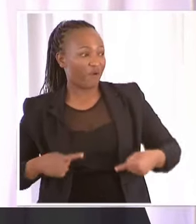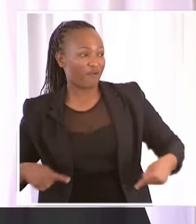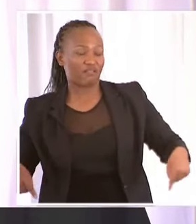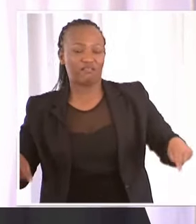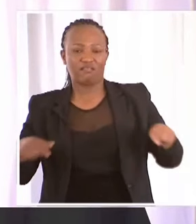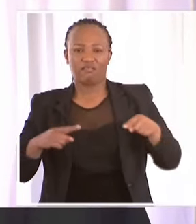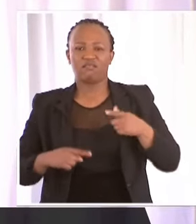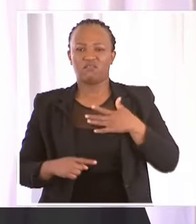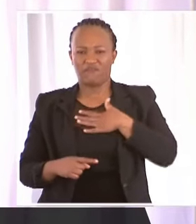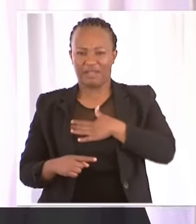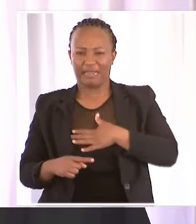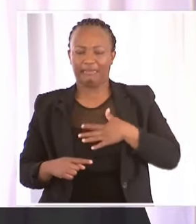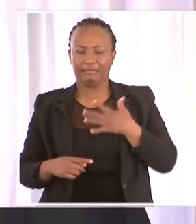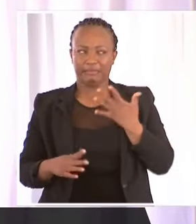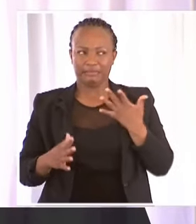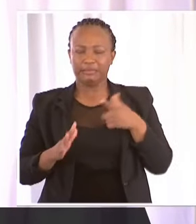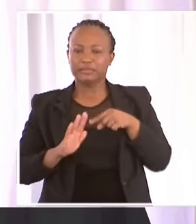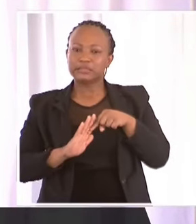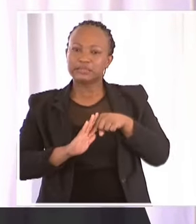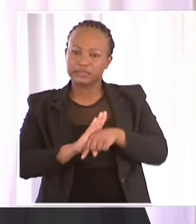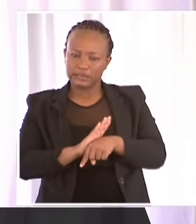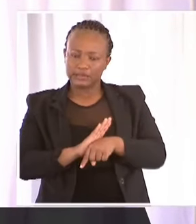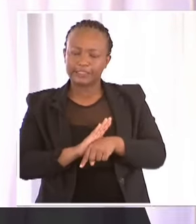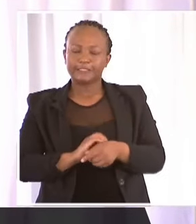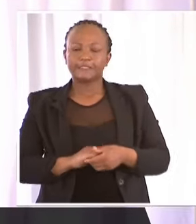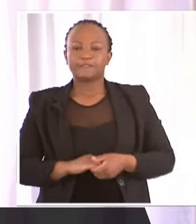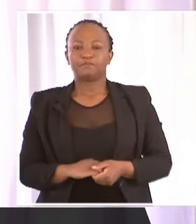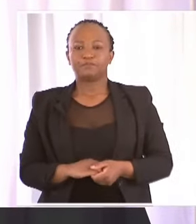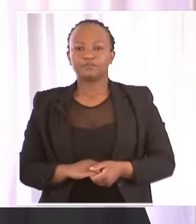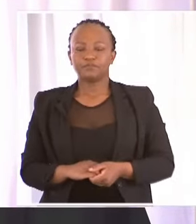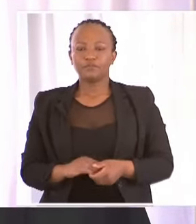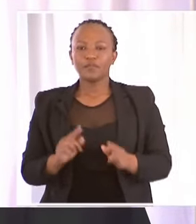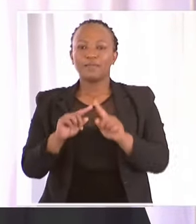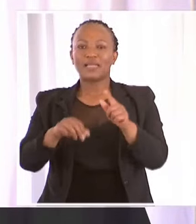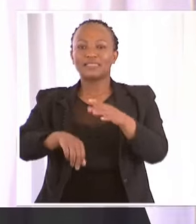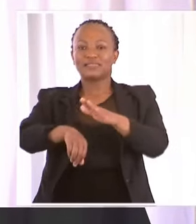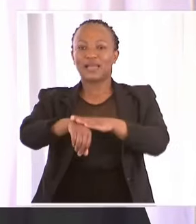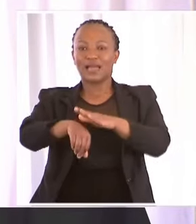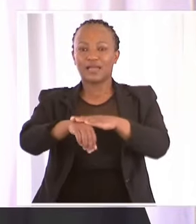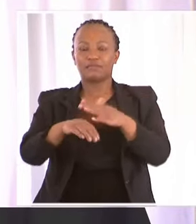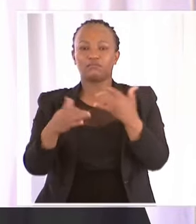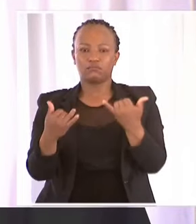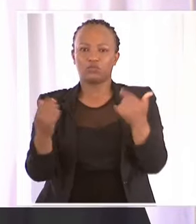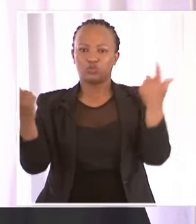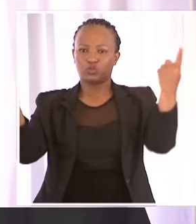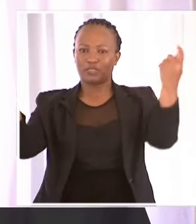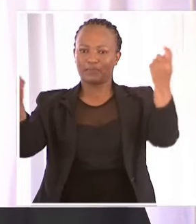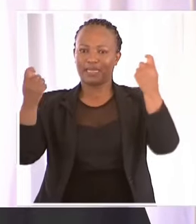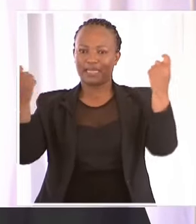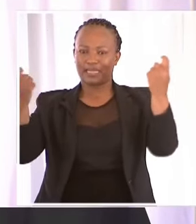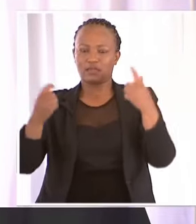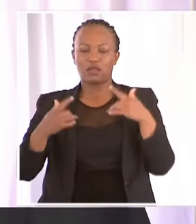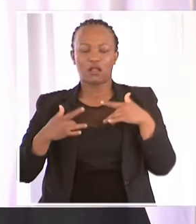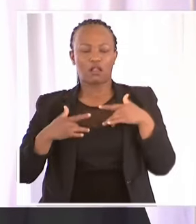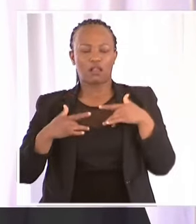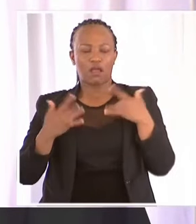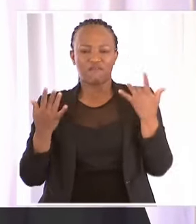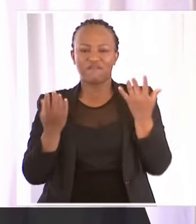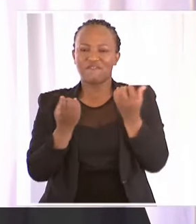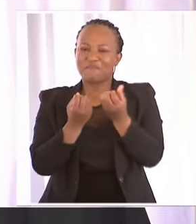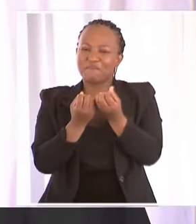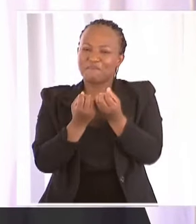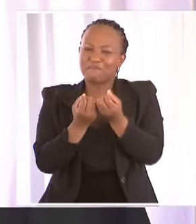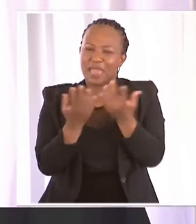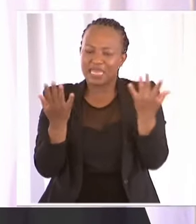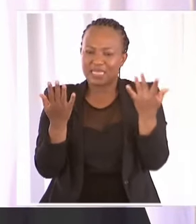do feel this loss. But it is also a time to celebrate the lives of the many